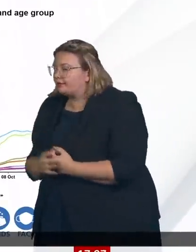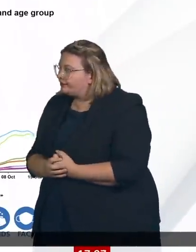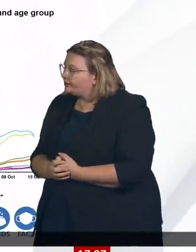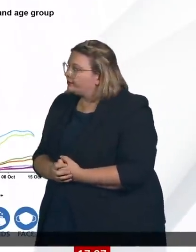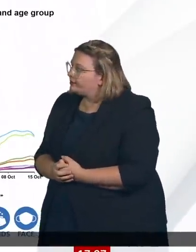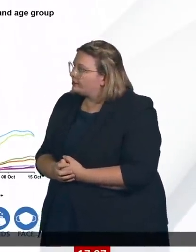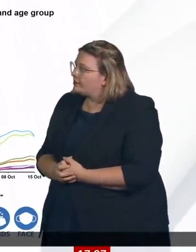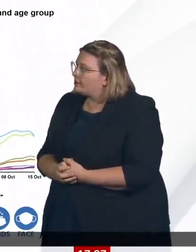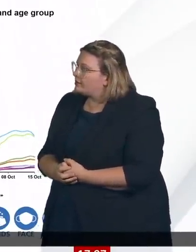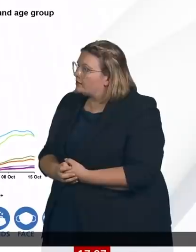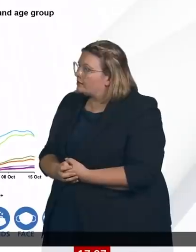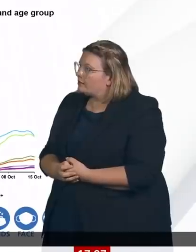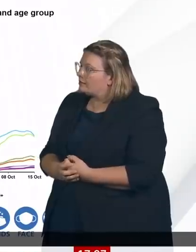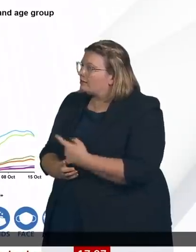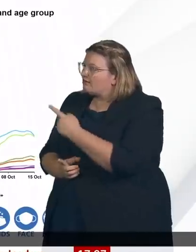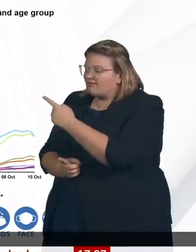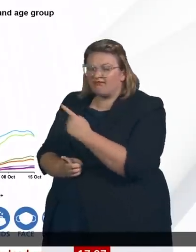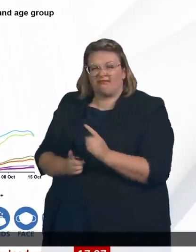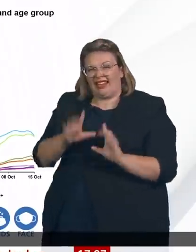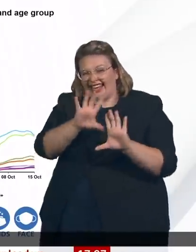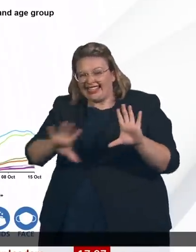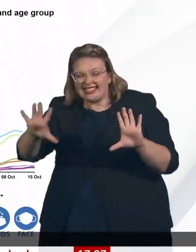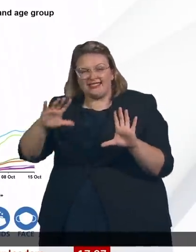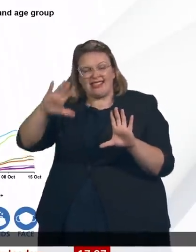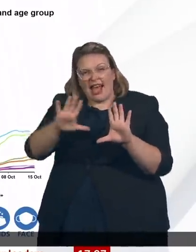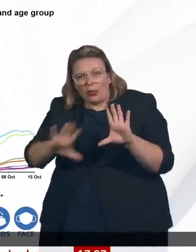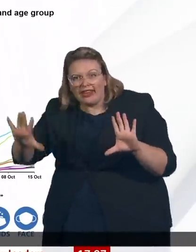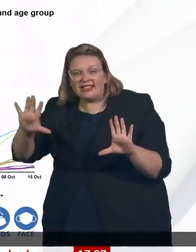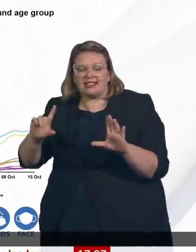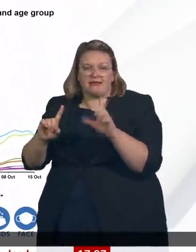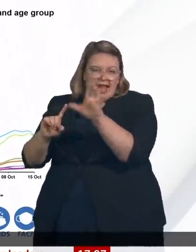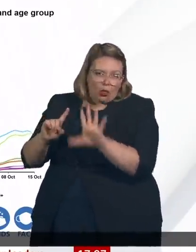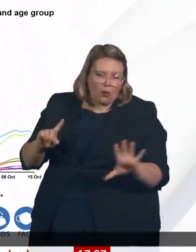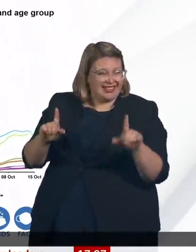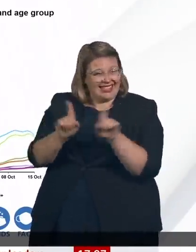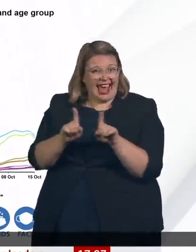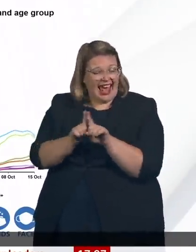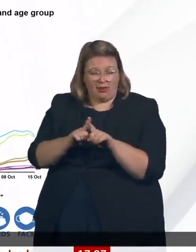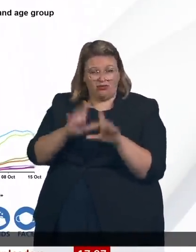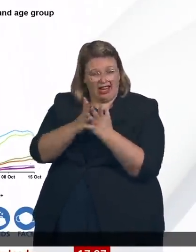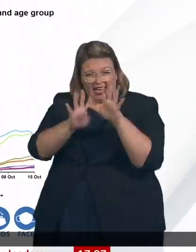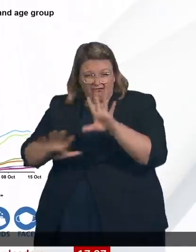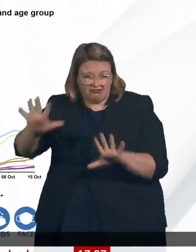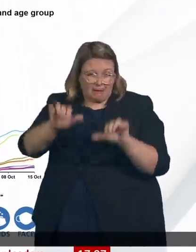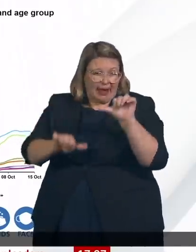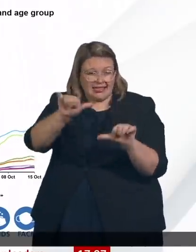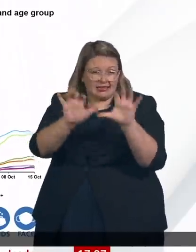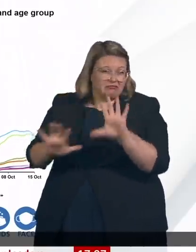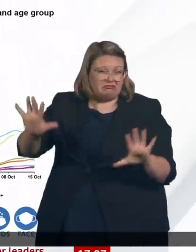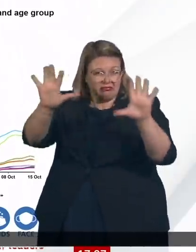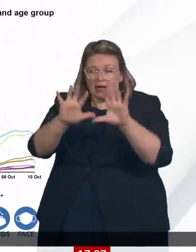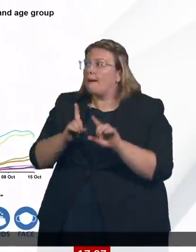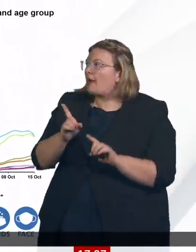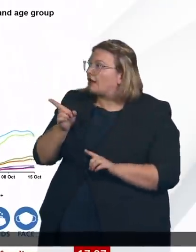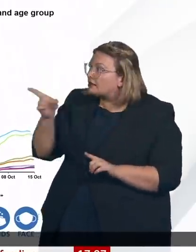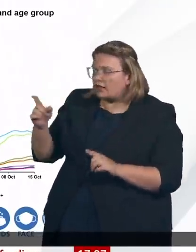same is true of East of England, South East and South West, but at much, much lower overall levels